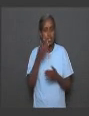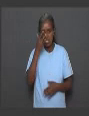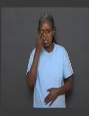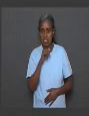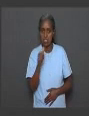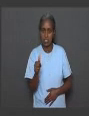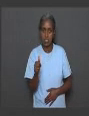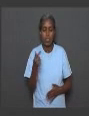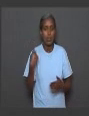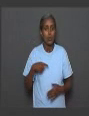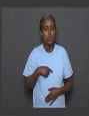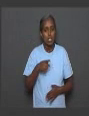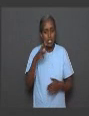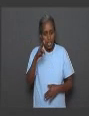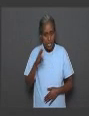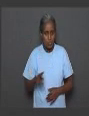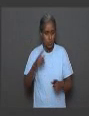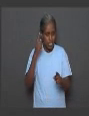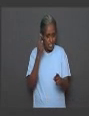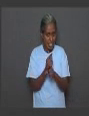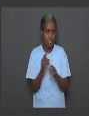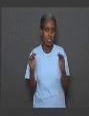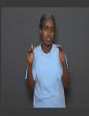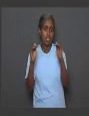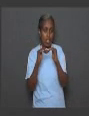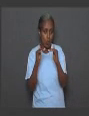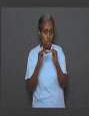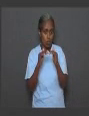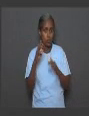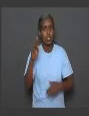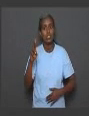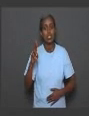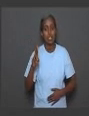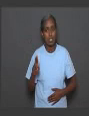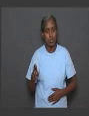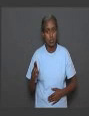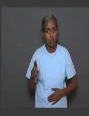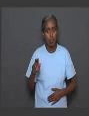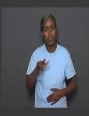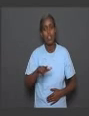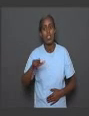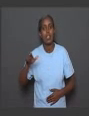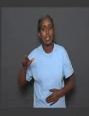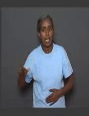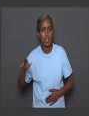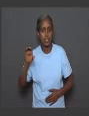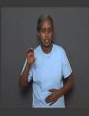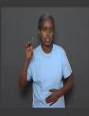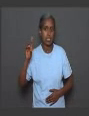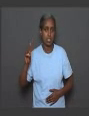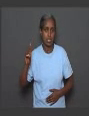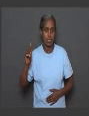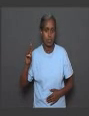ratio is exactly equal to the ratio of lines